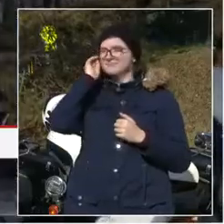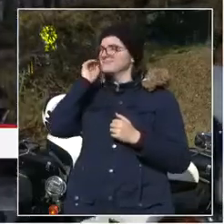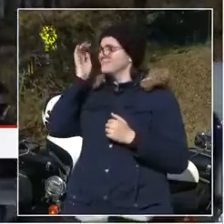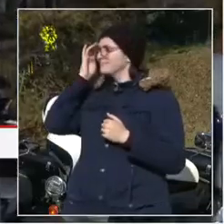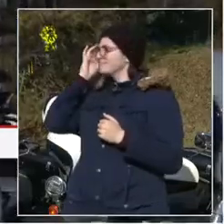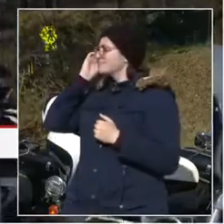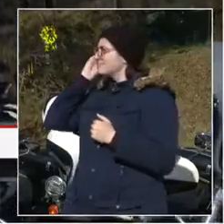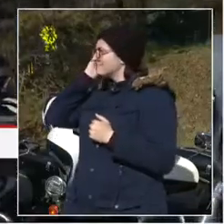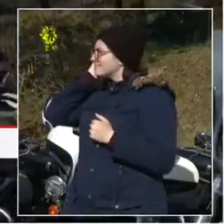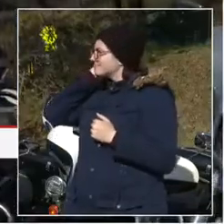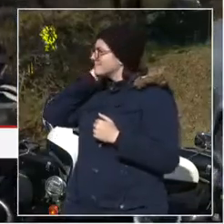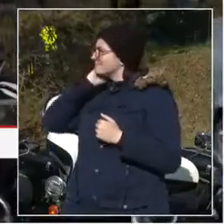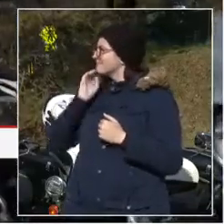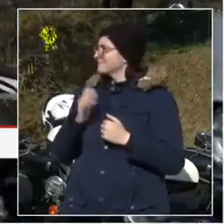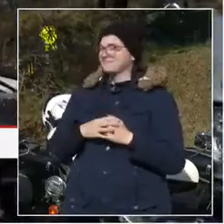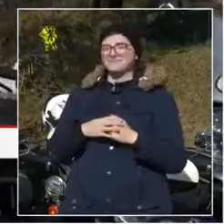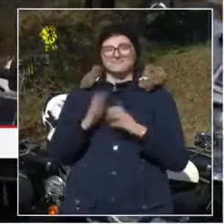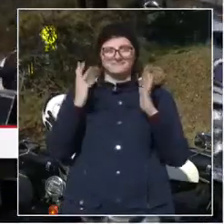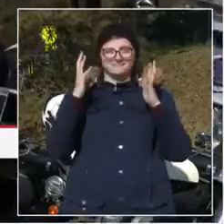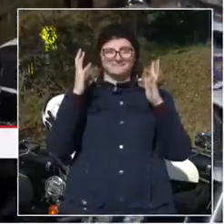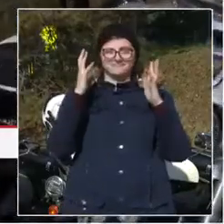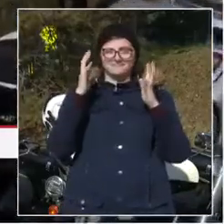Yep, appreciate it. Thank you.